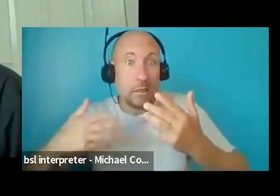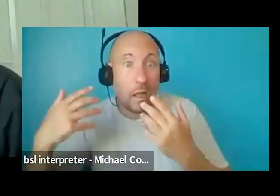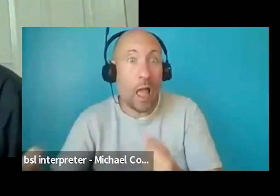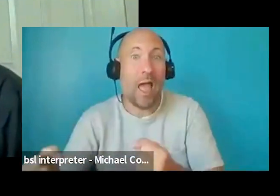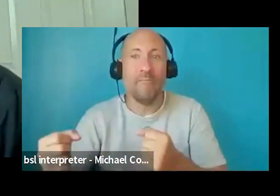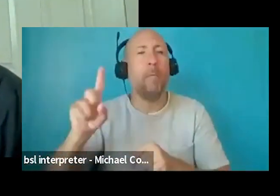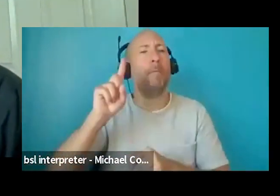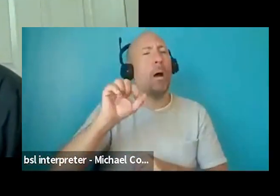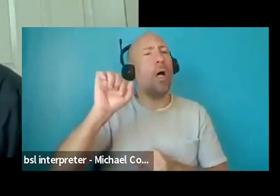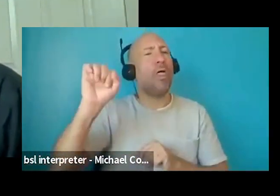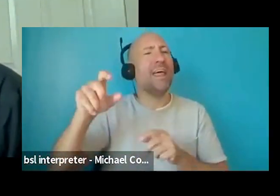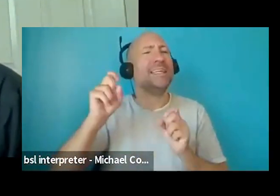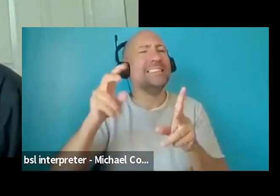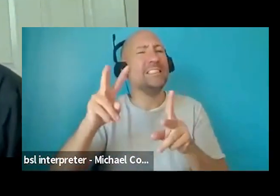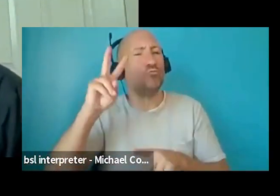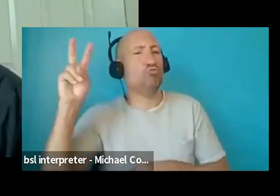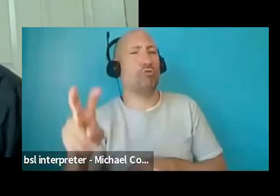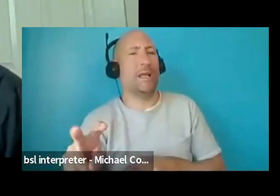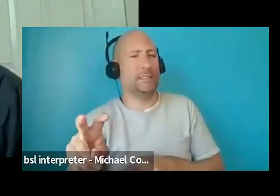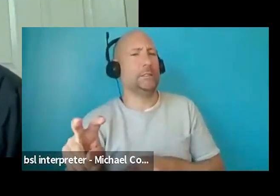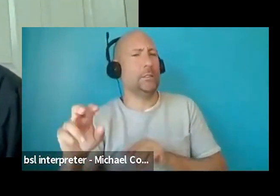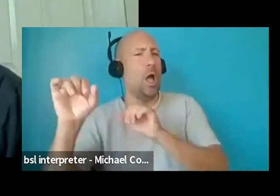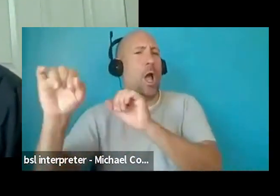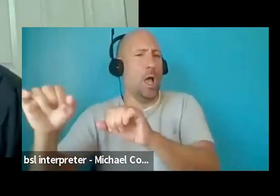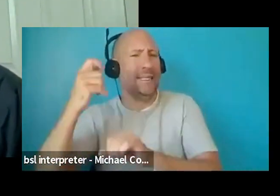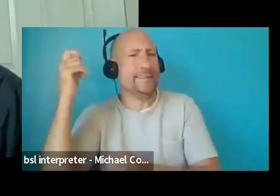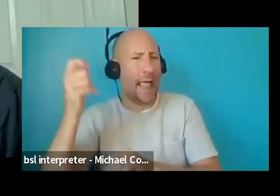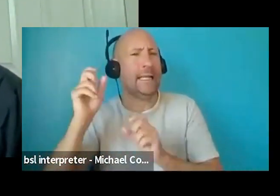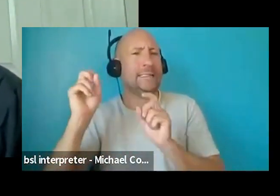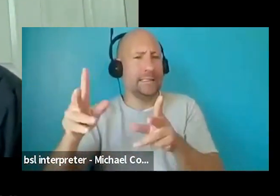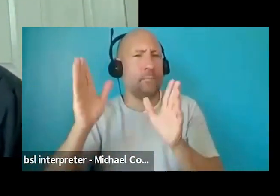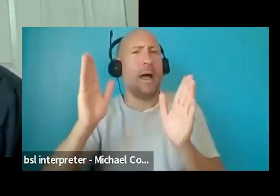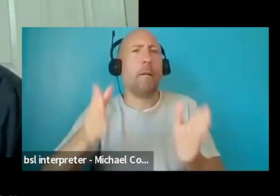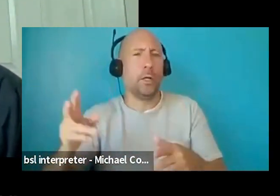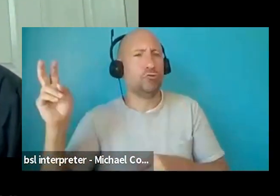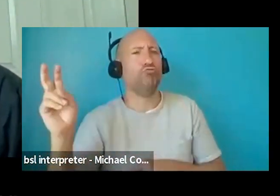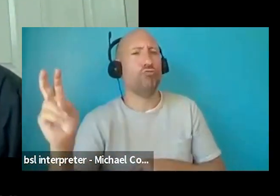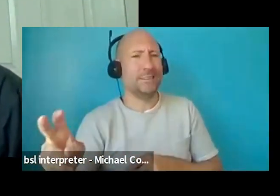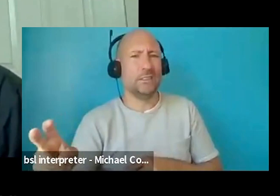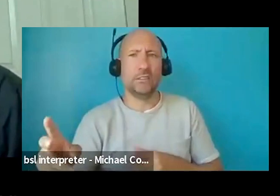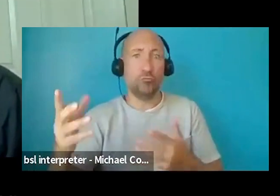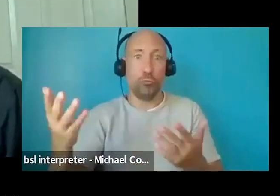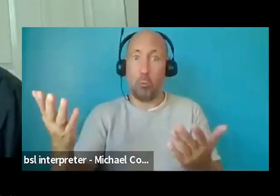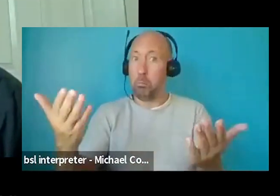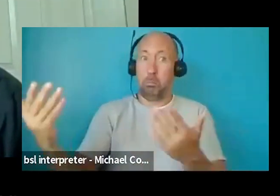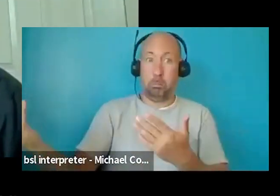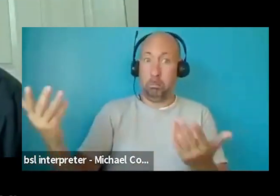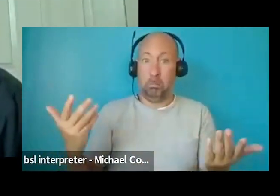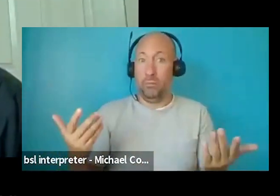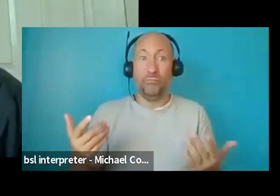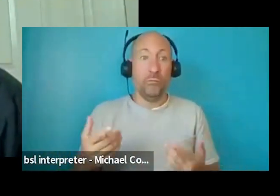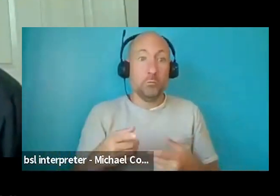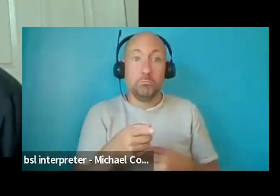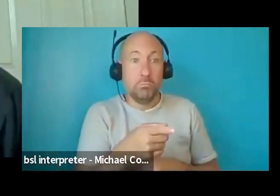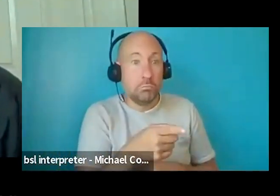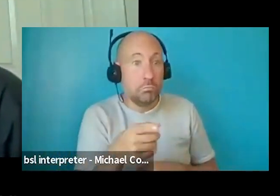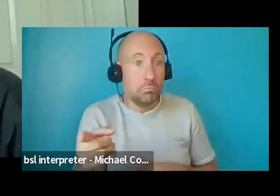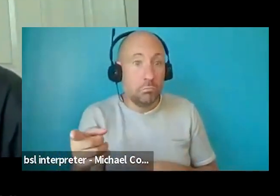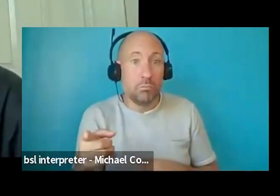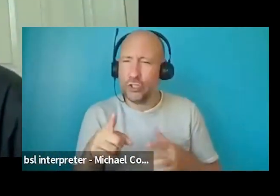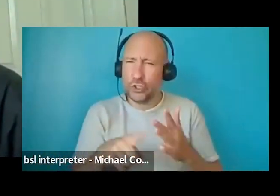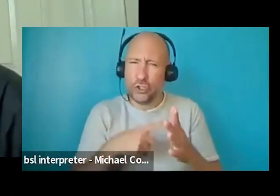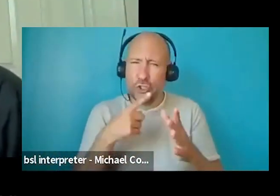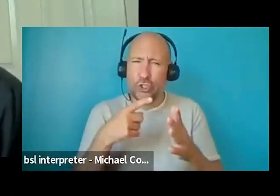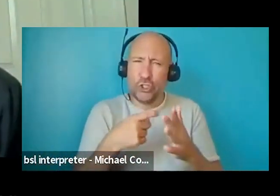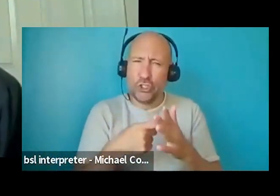the residency system. So it's quite varied. So I encourage you, if you're I'm assuming, Jackie,